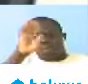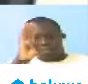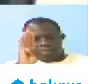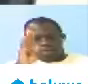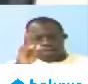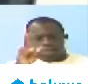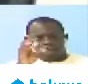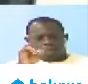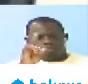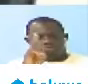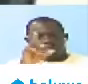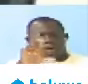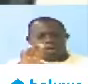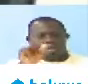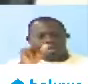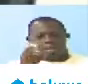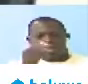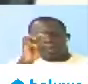Abdurrahman Balde.